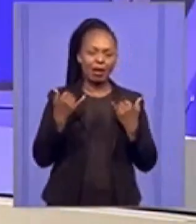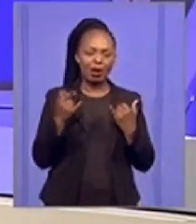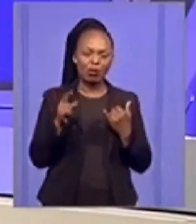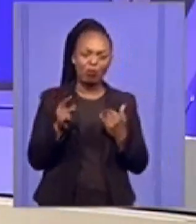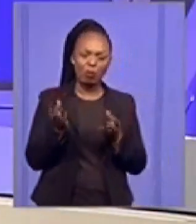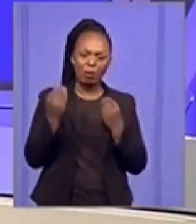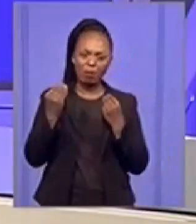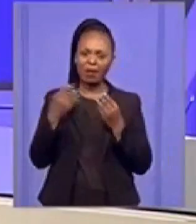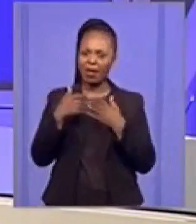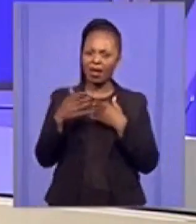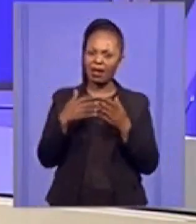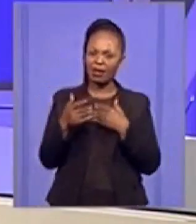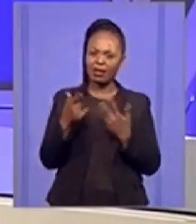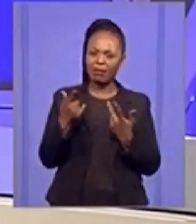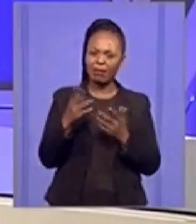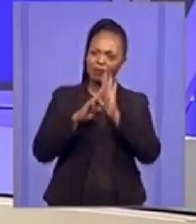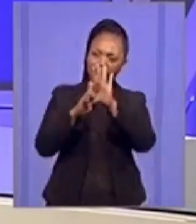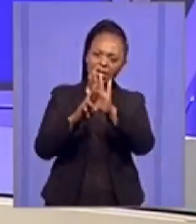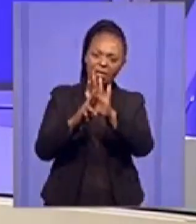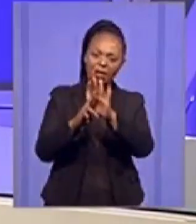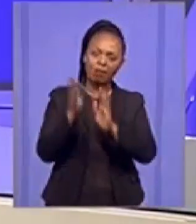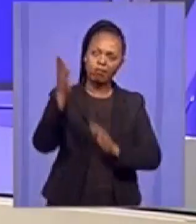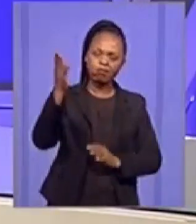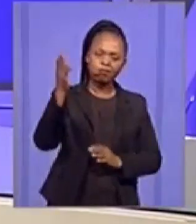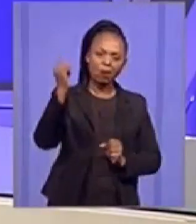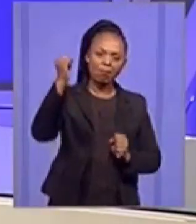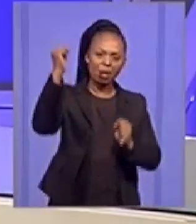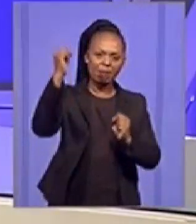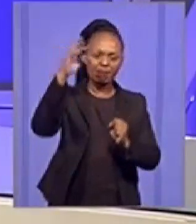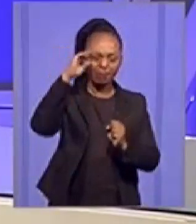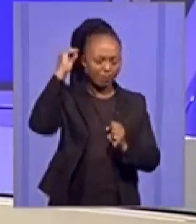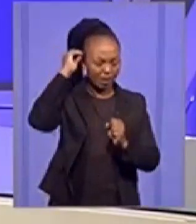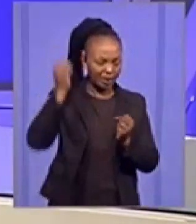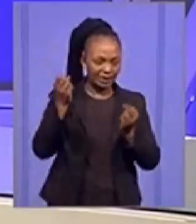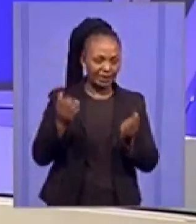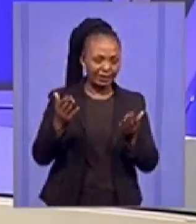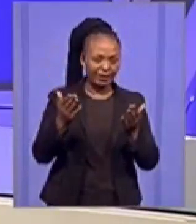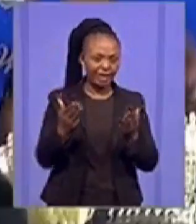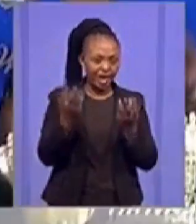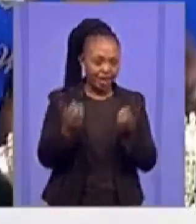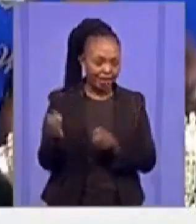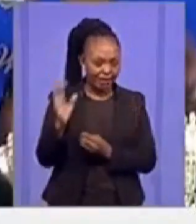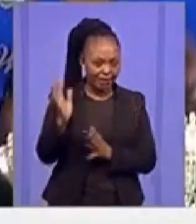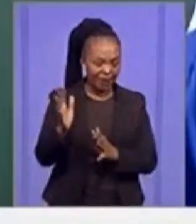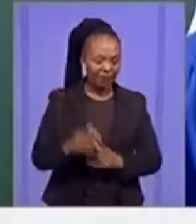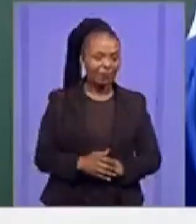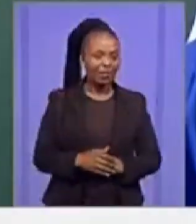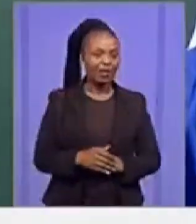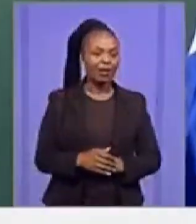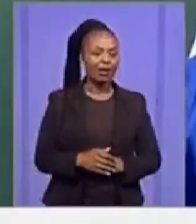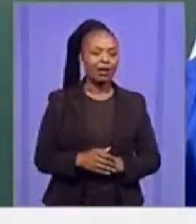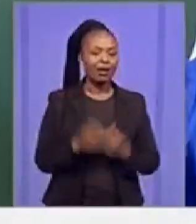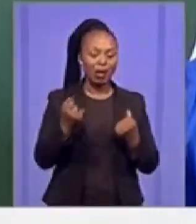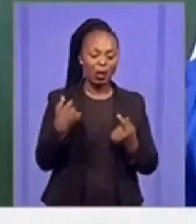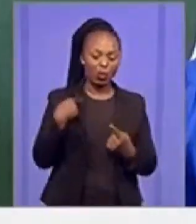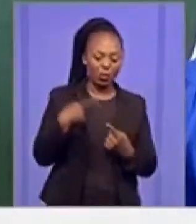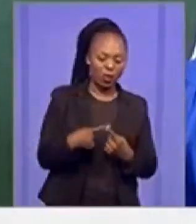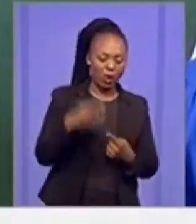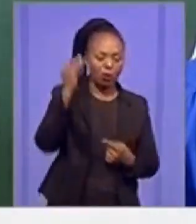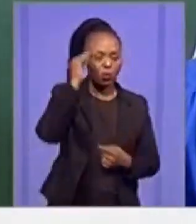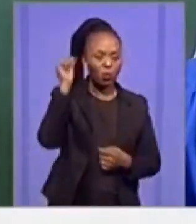fumane lenane la dibui tse tlang ho bua tshebeletsong e Magala go fitlhela ga kana seo re se tsebang ke